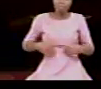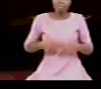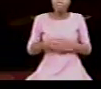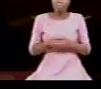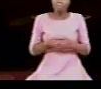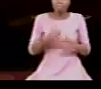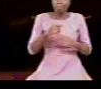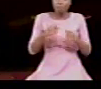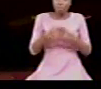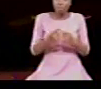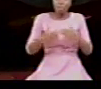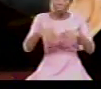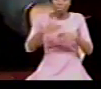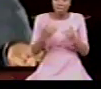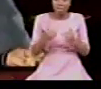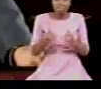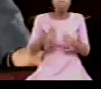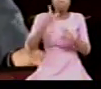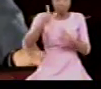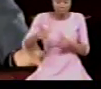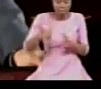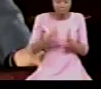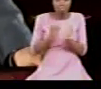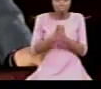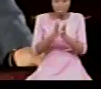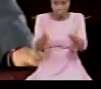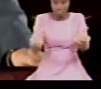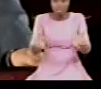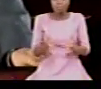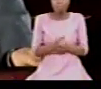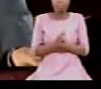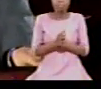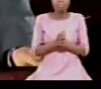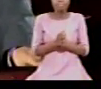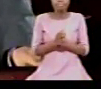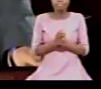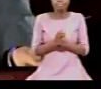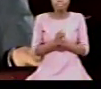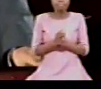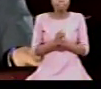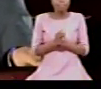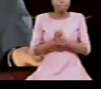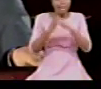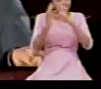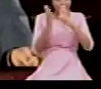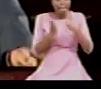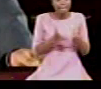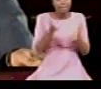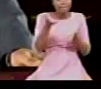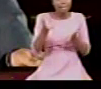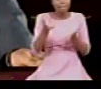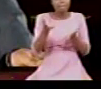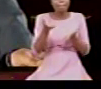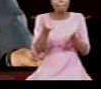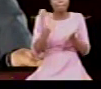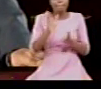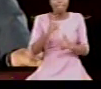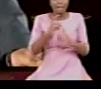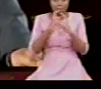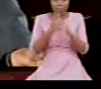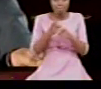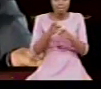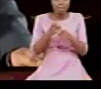may cover now, but it will be exposed in the marketplace. Look at it. Leave there thy